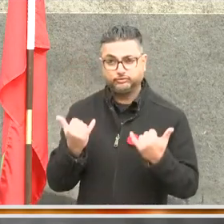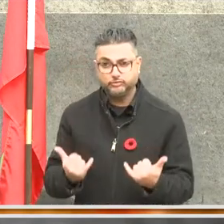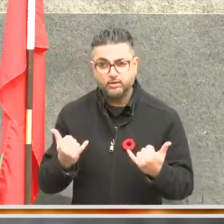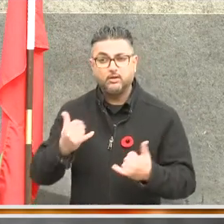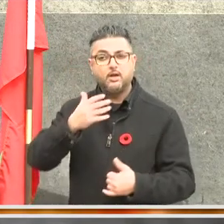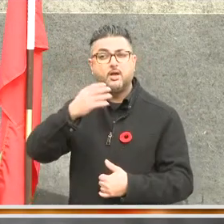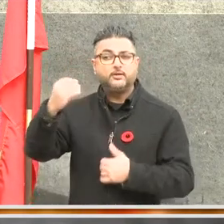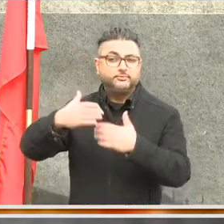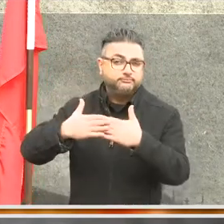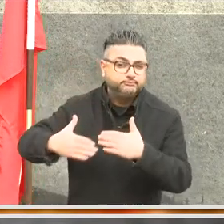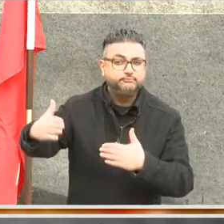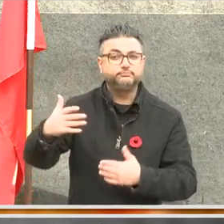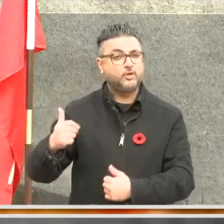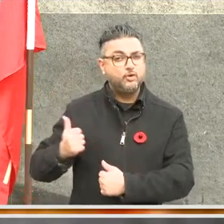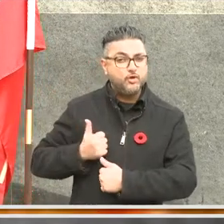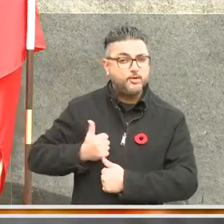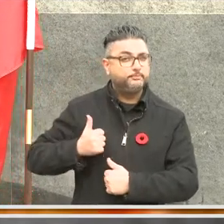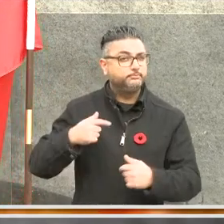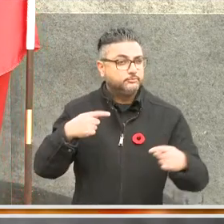conflict, and peace.